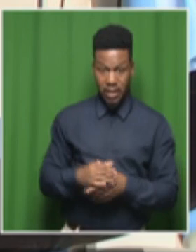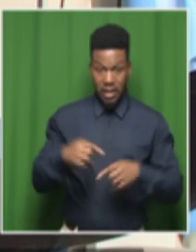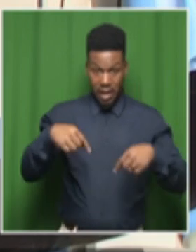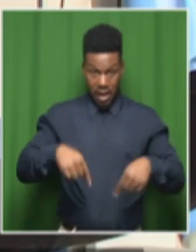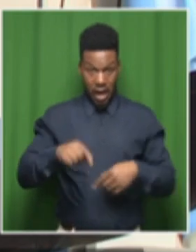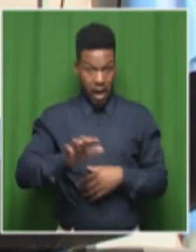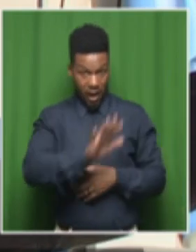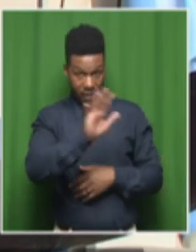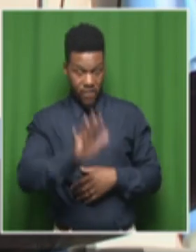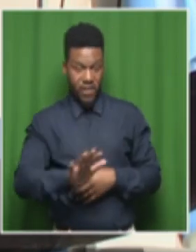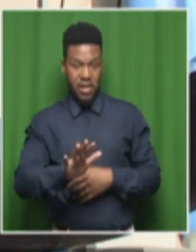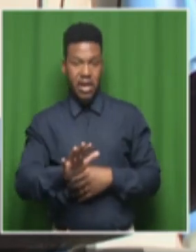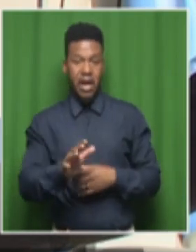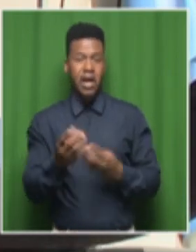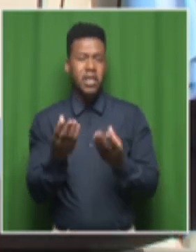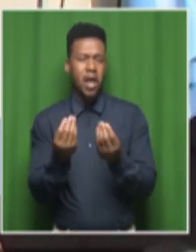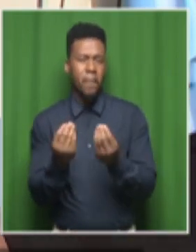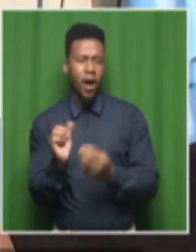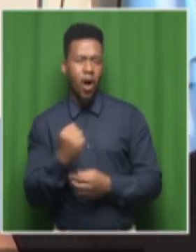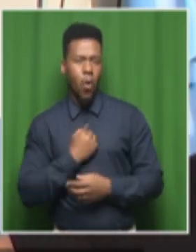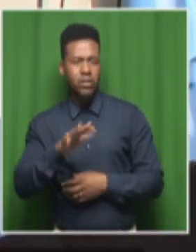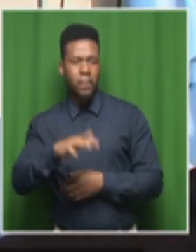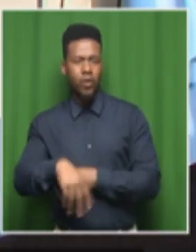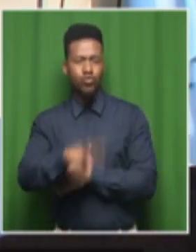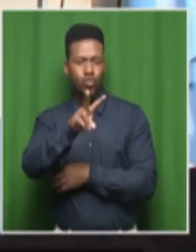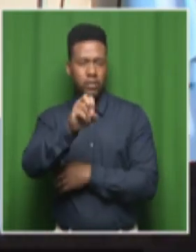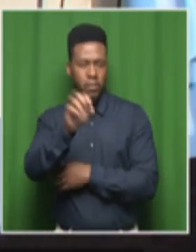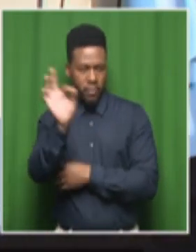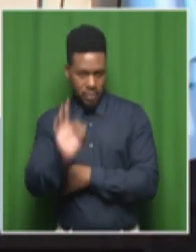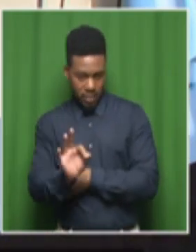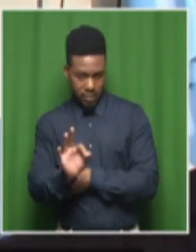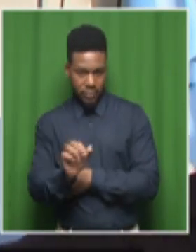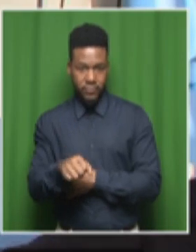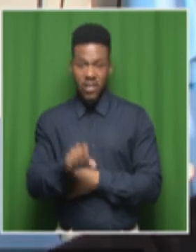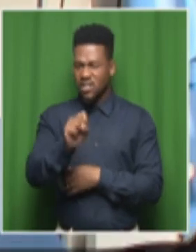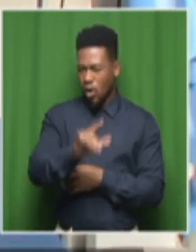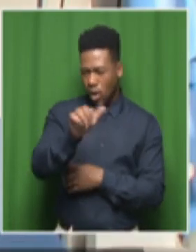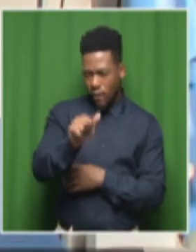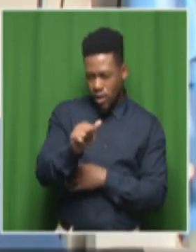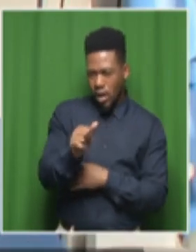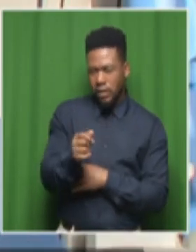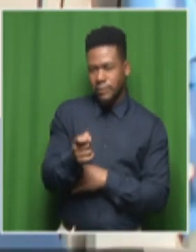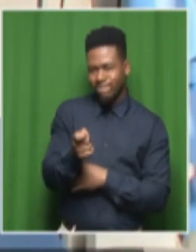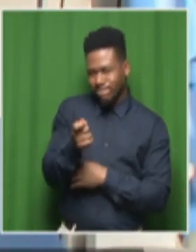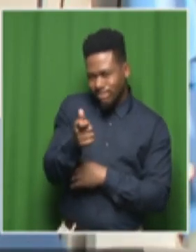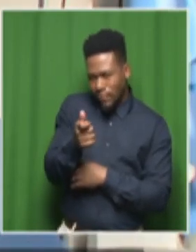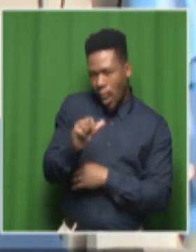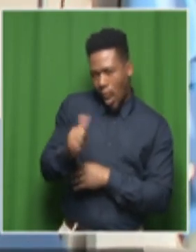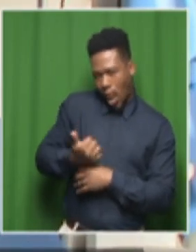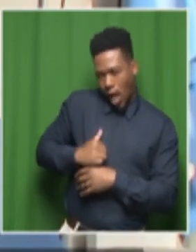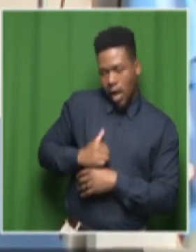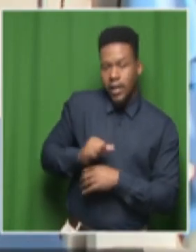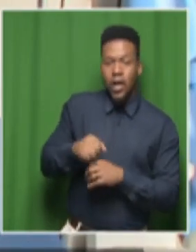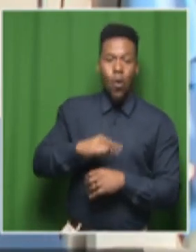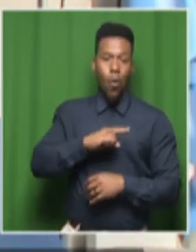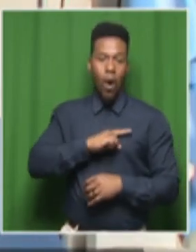Africa, our figures stand more at 20%. In South Africa, we're in a slightly more fortunate position where our